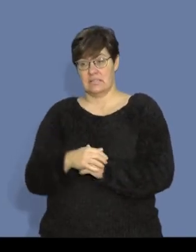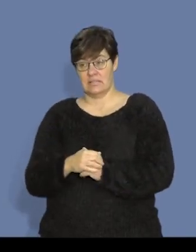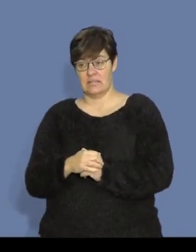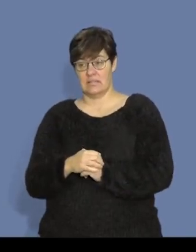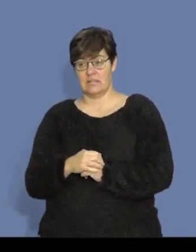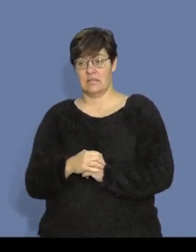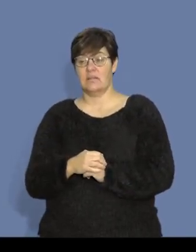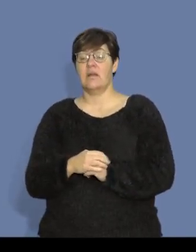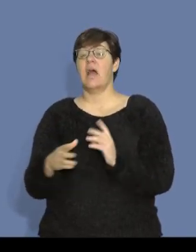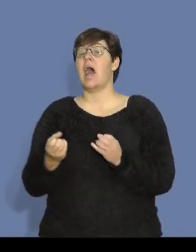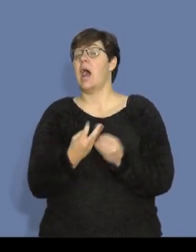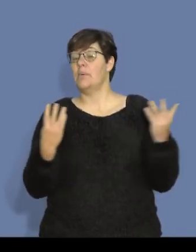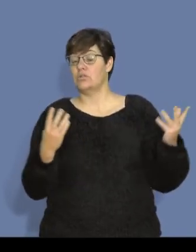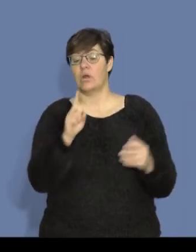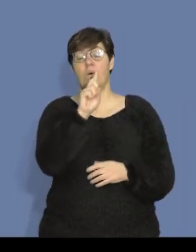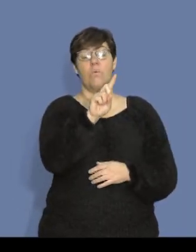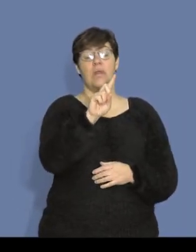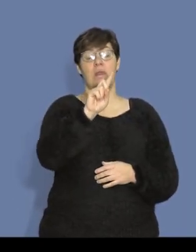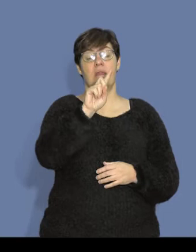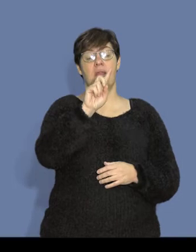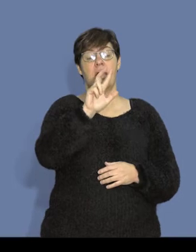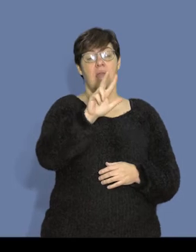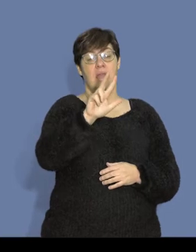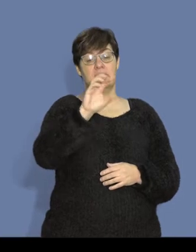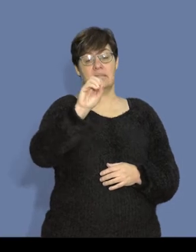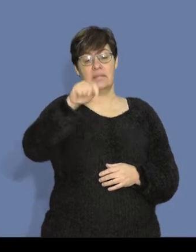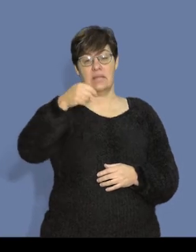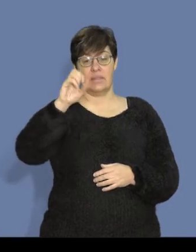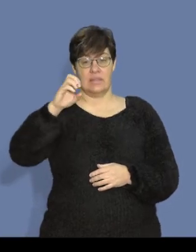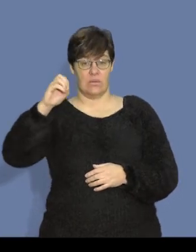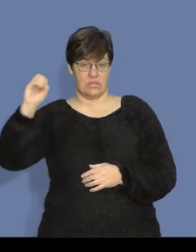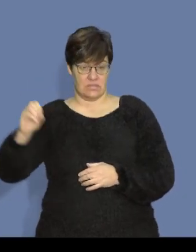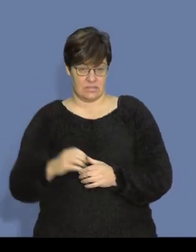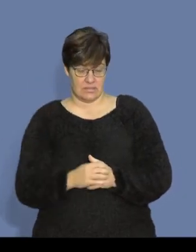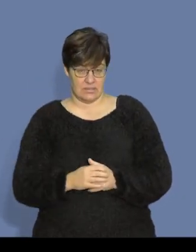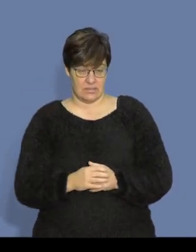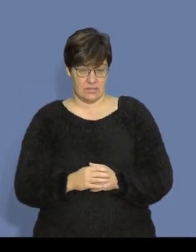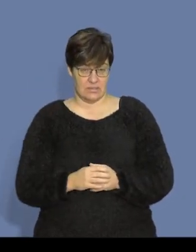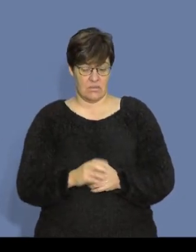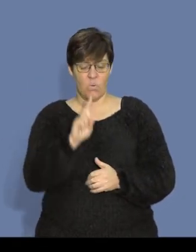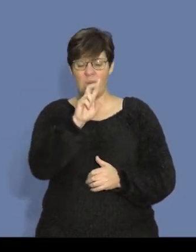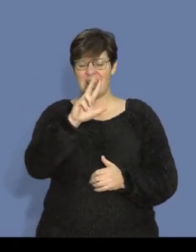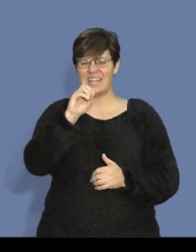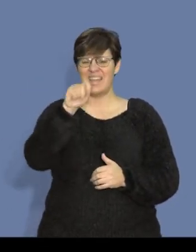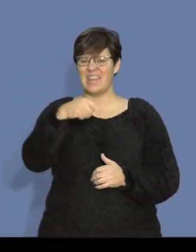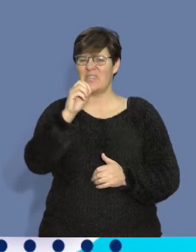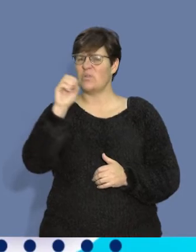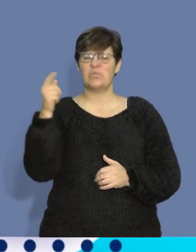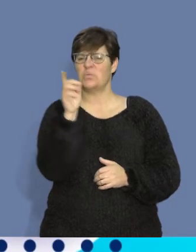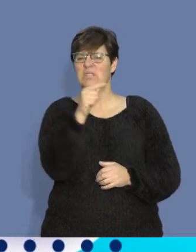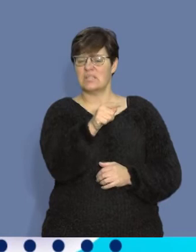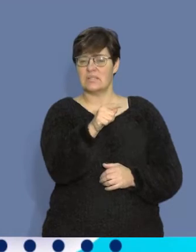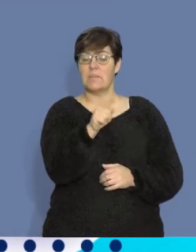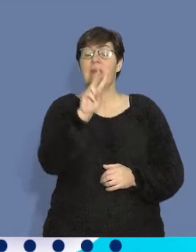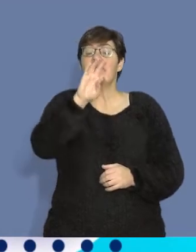like I showed you in the calculation, to give you an amount of 180,000. So what is the 180,000? That